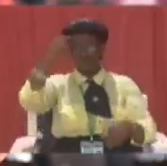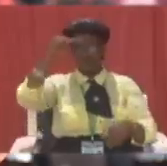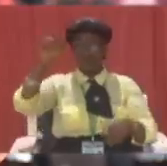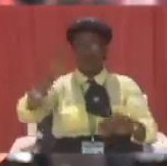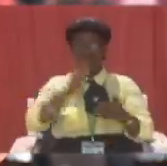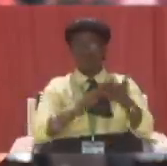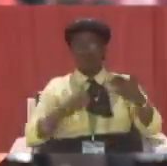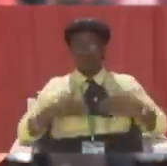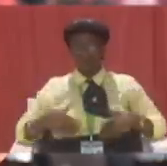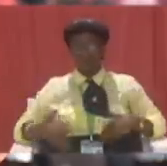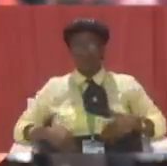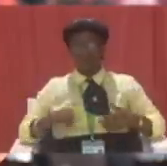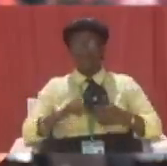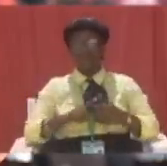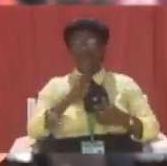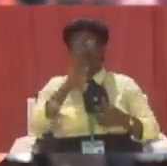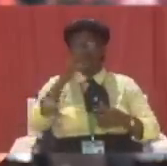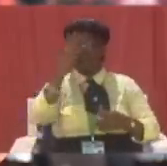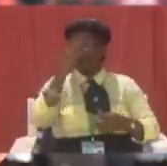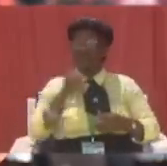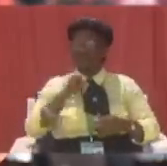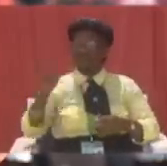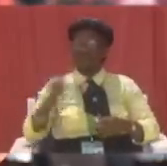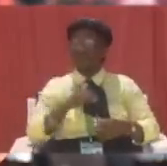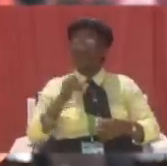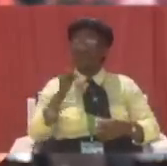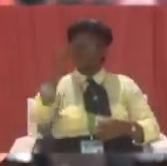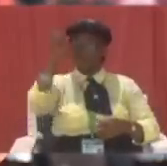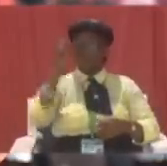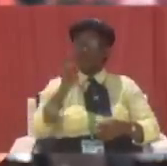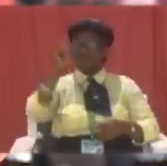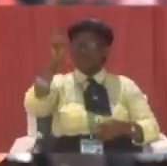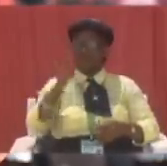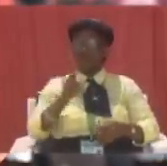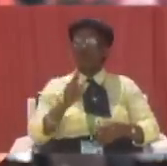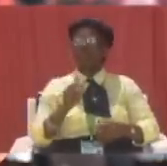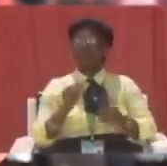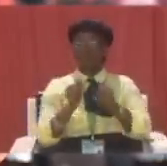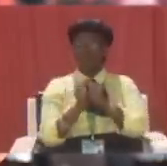be sleeping and waking up with miracles